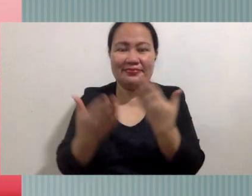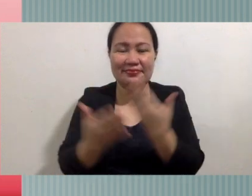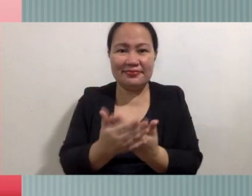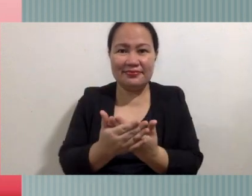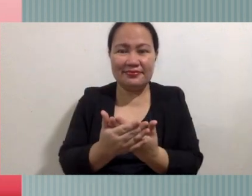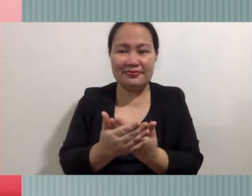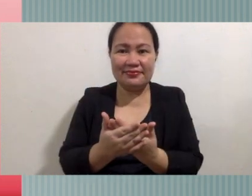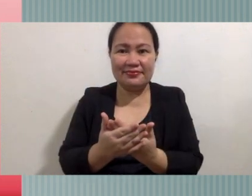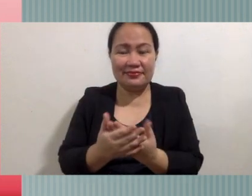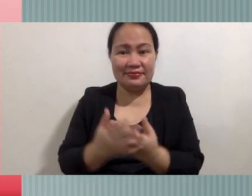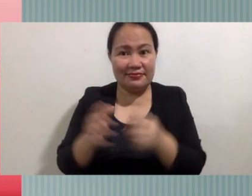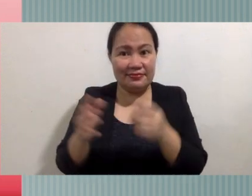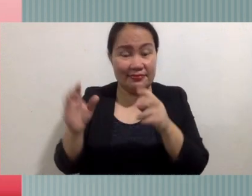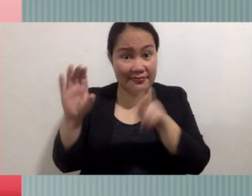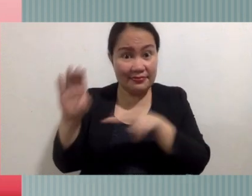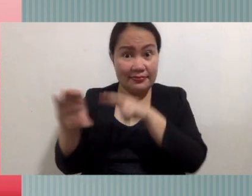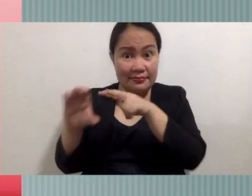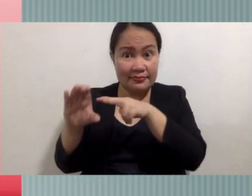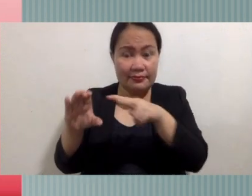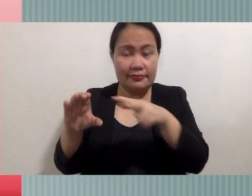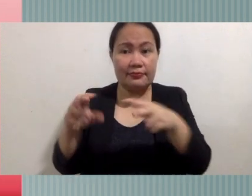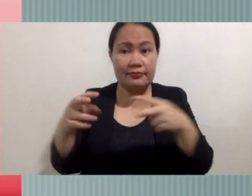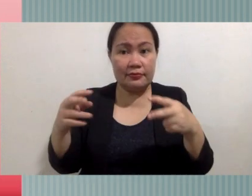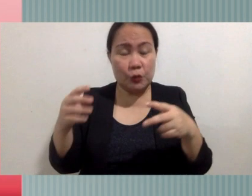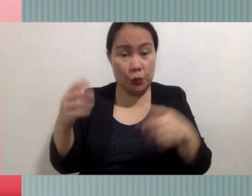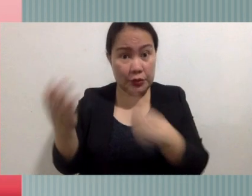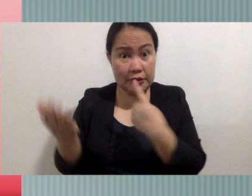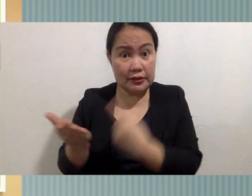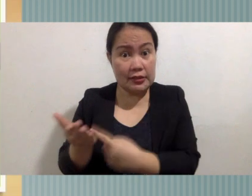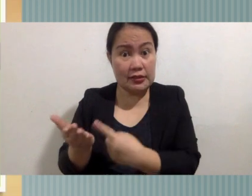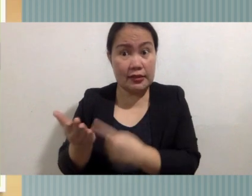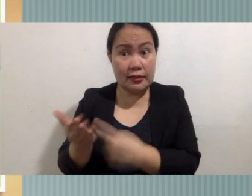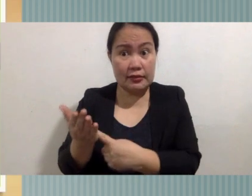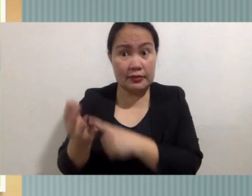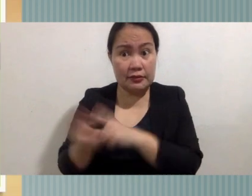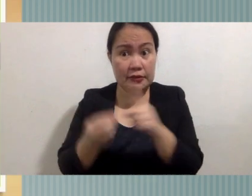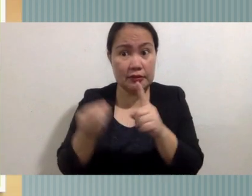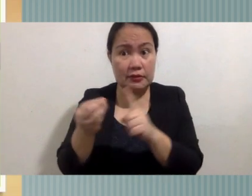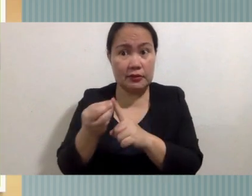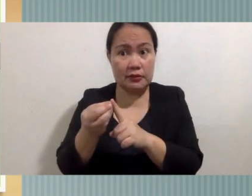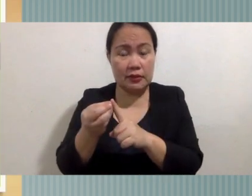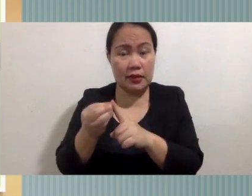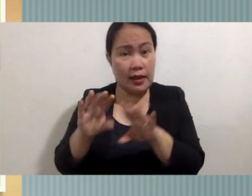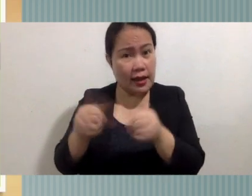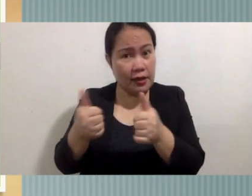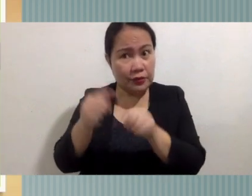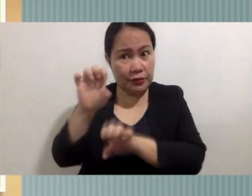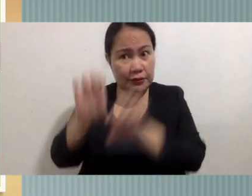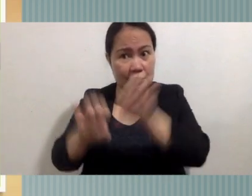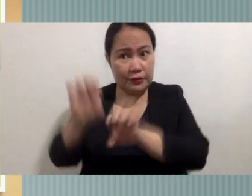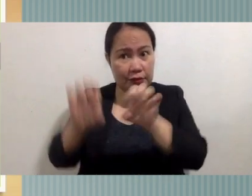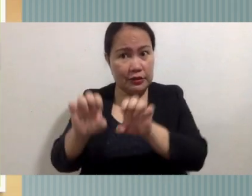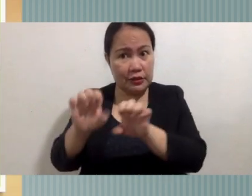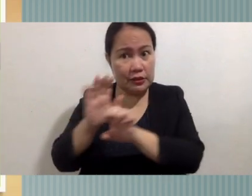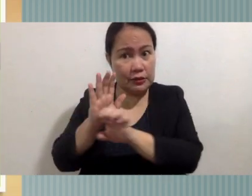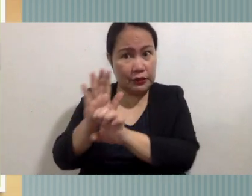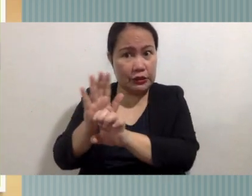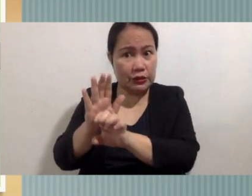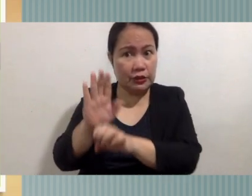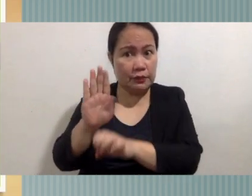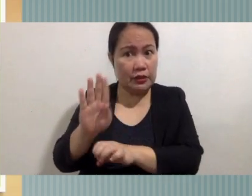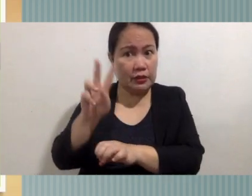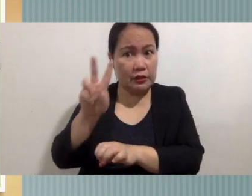mga kawawmat! So in this video, we will discuss about how to evaluate